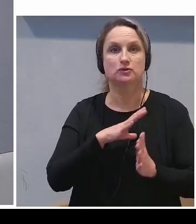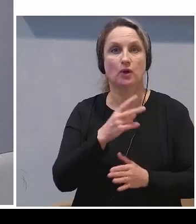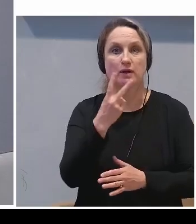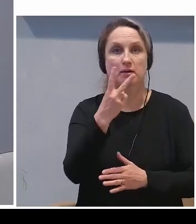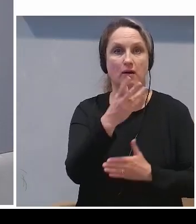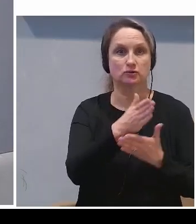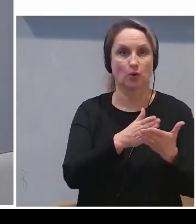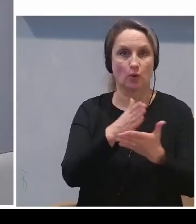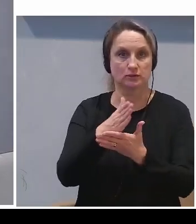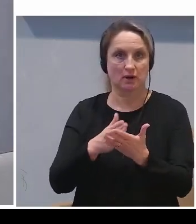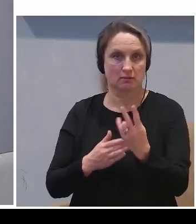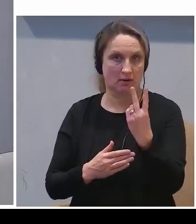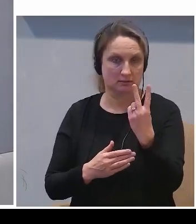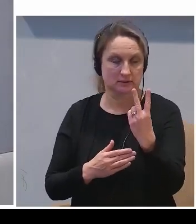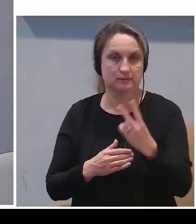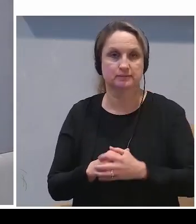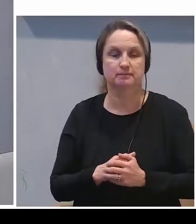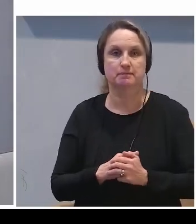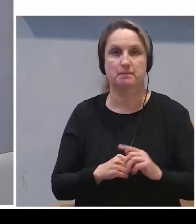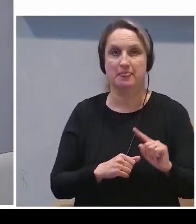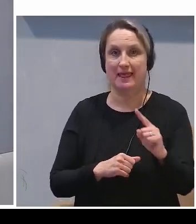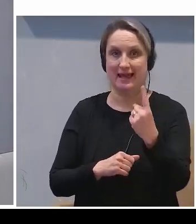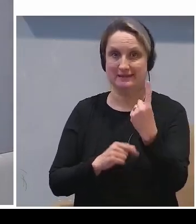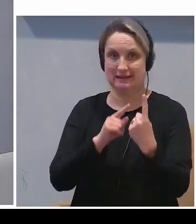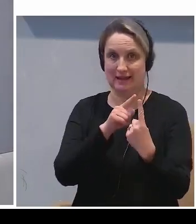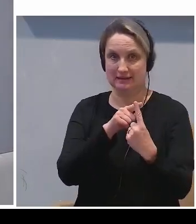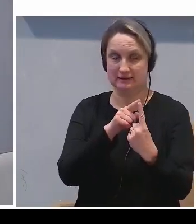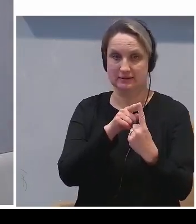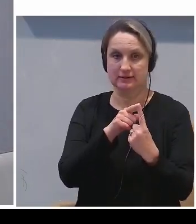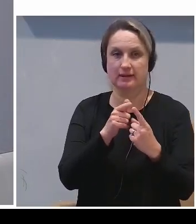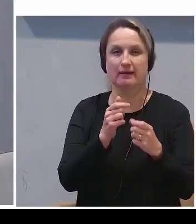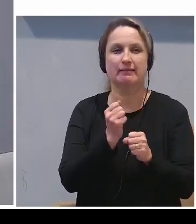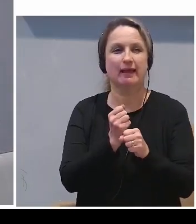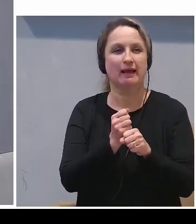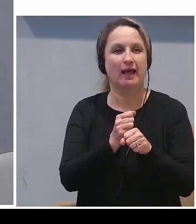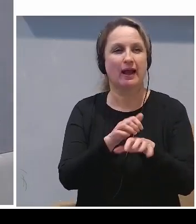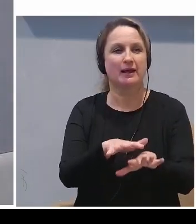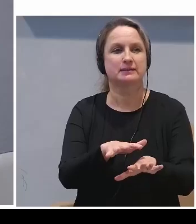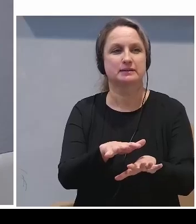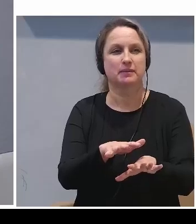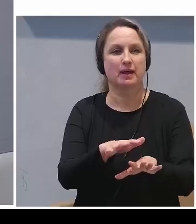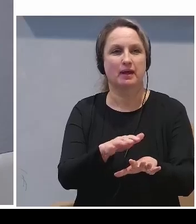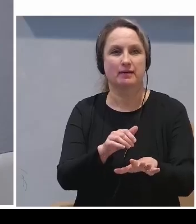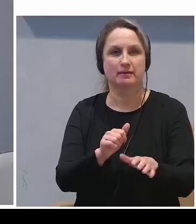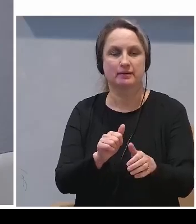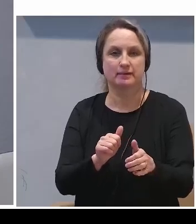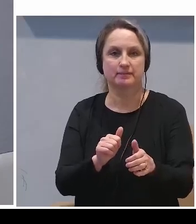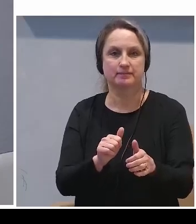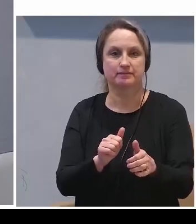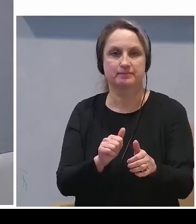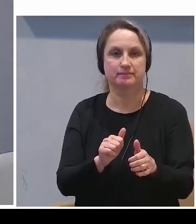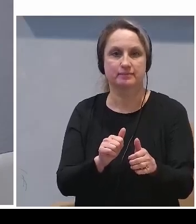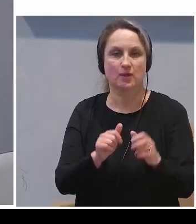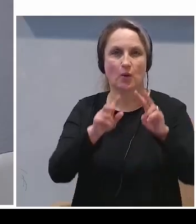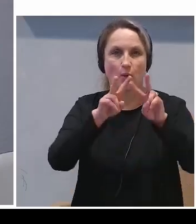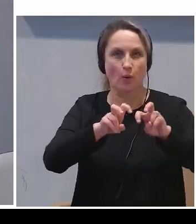community, mostly on preclinical studies, not so much in clinical trials, and also in developing in general, in supporting researchers,